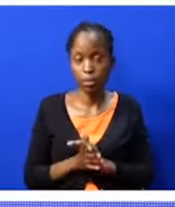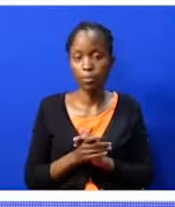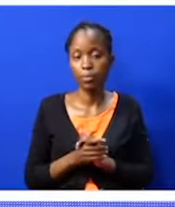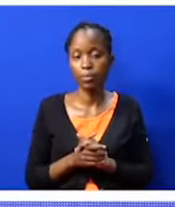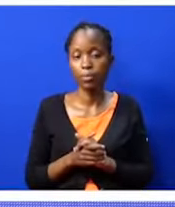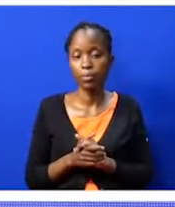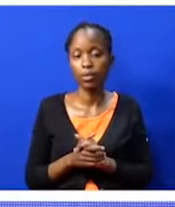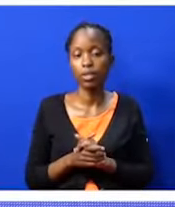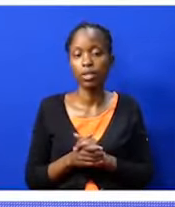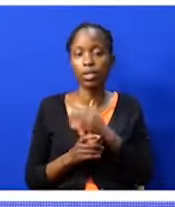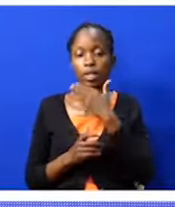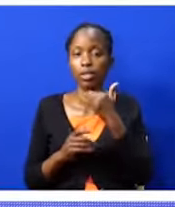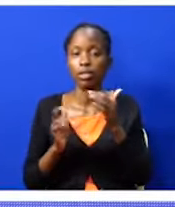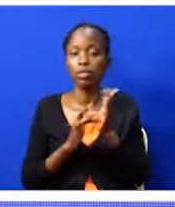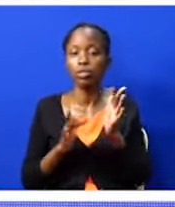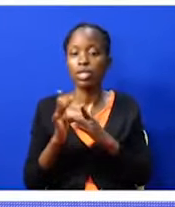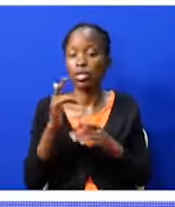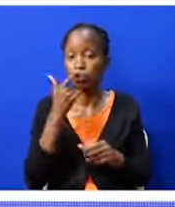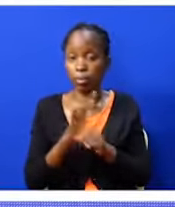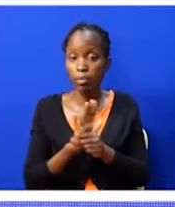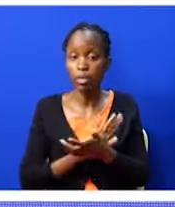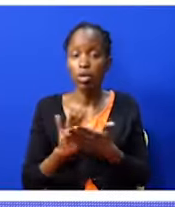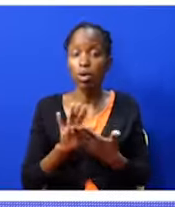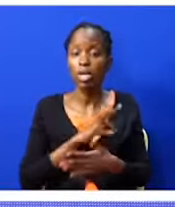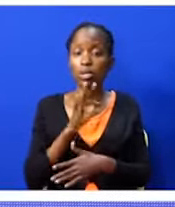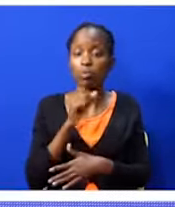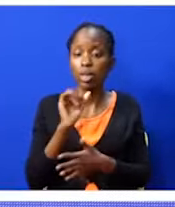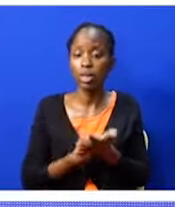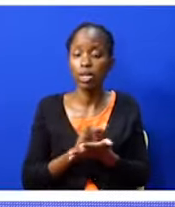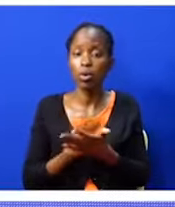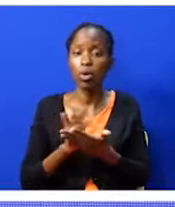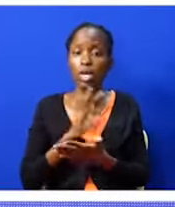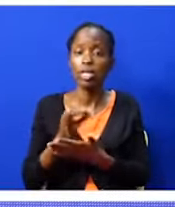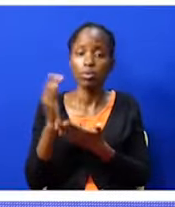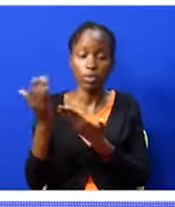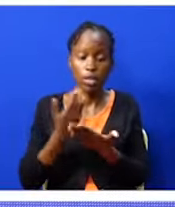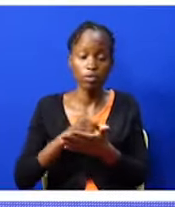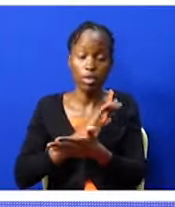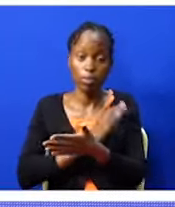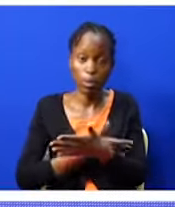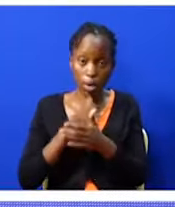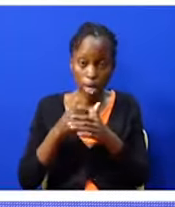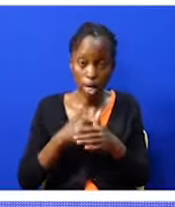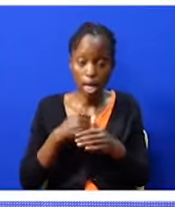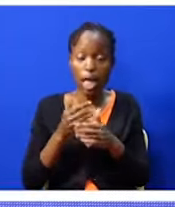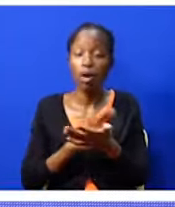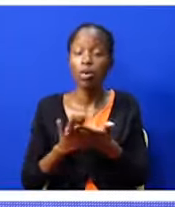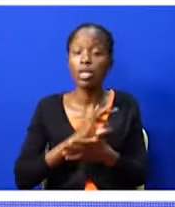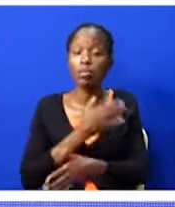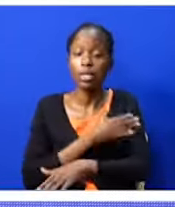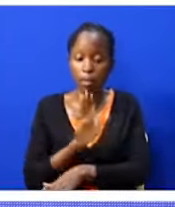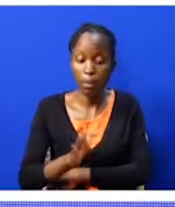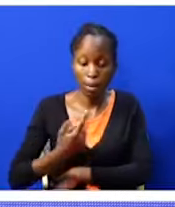So Jesus promised the Holy Spirit so that the Holy Spirit can give us power. He can empower